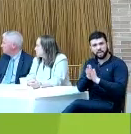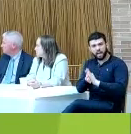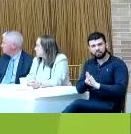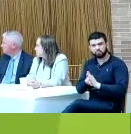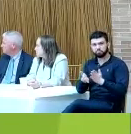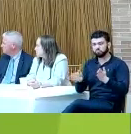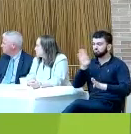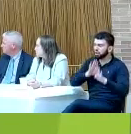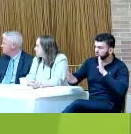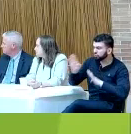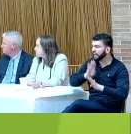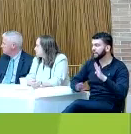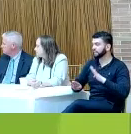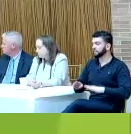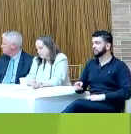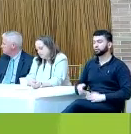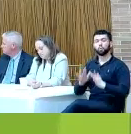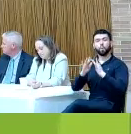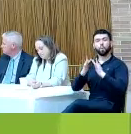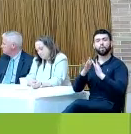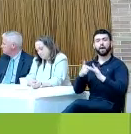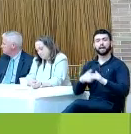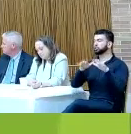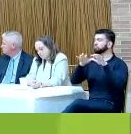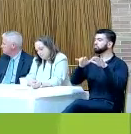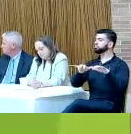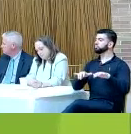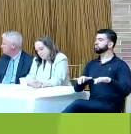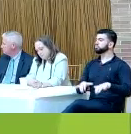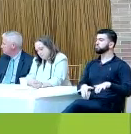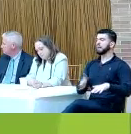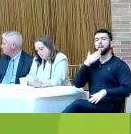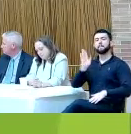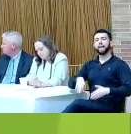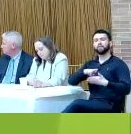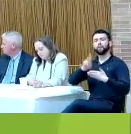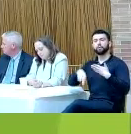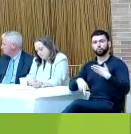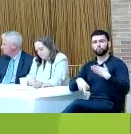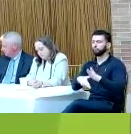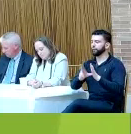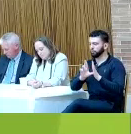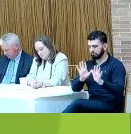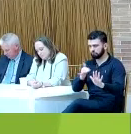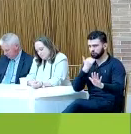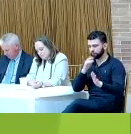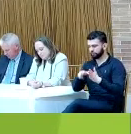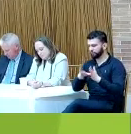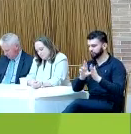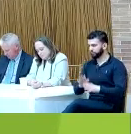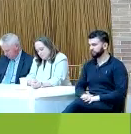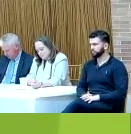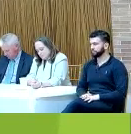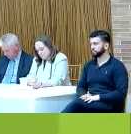online and left a one-star review of the realtor first the the complainant explained she was doing